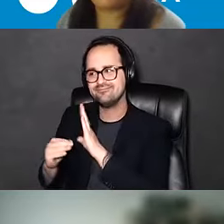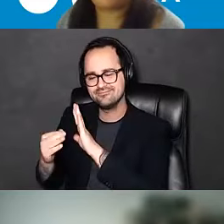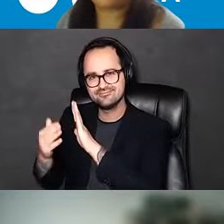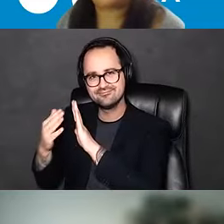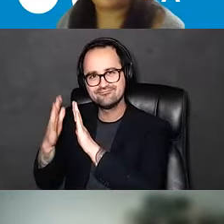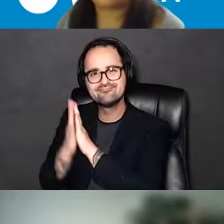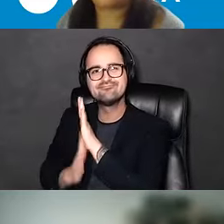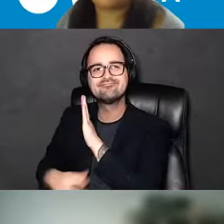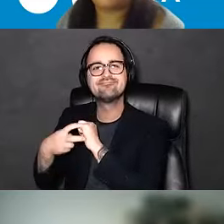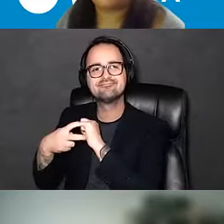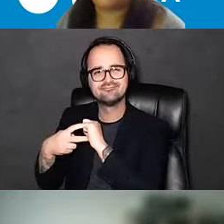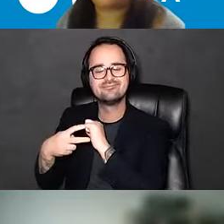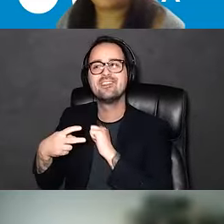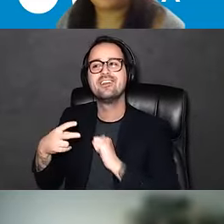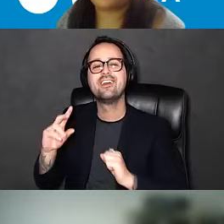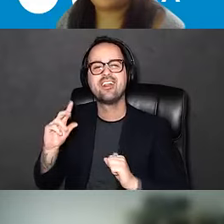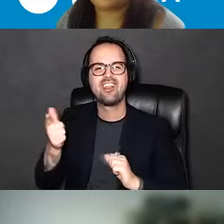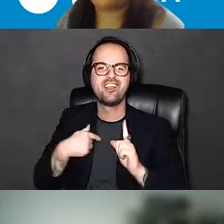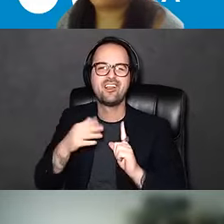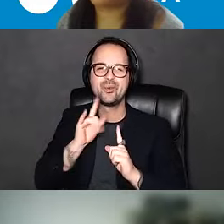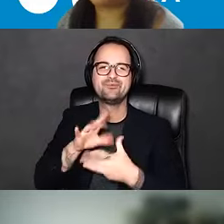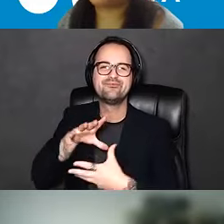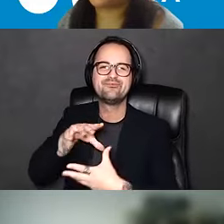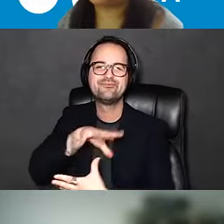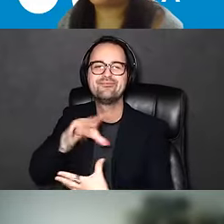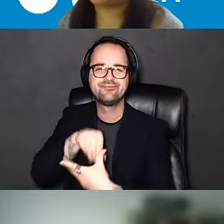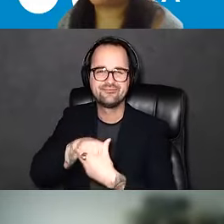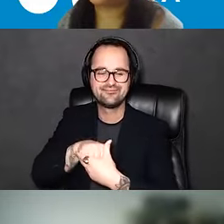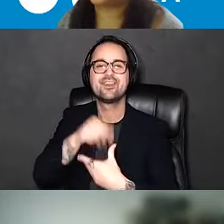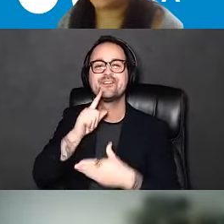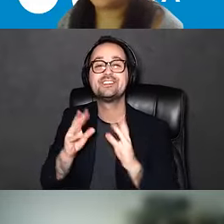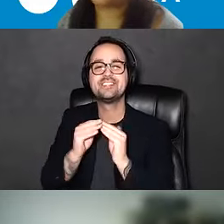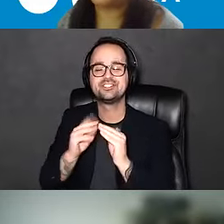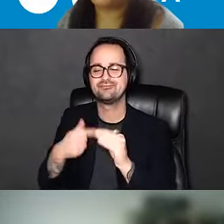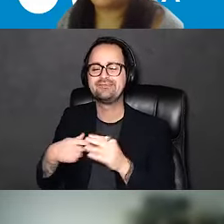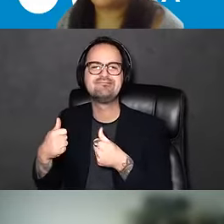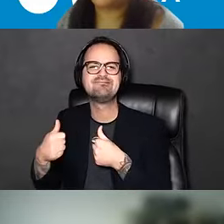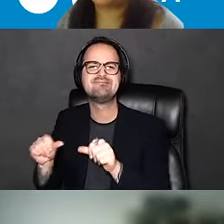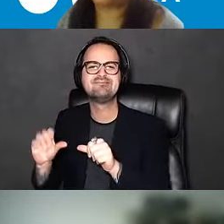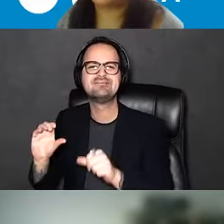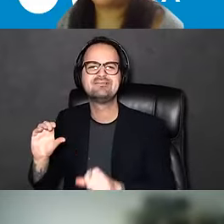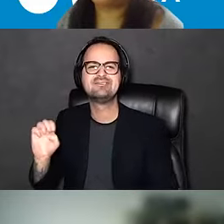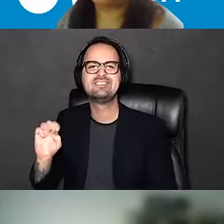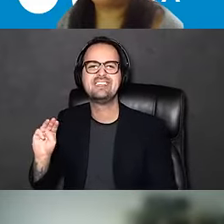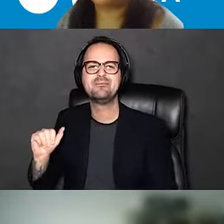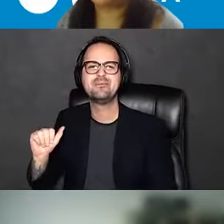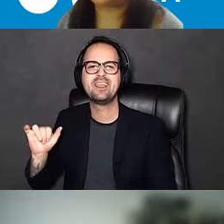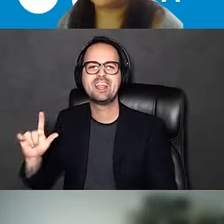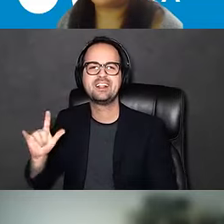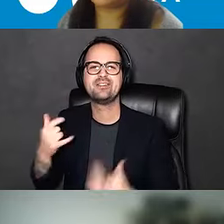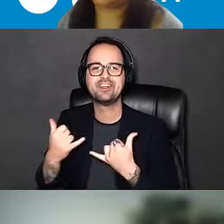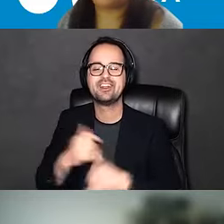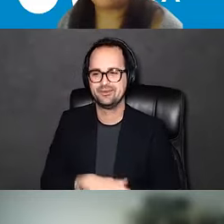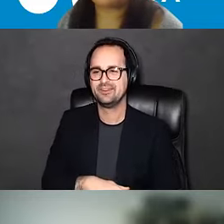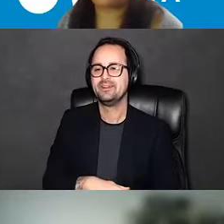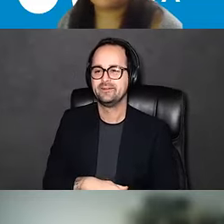will be part of the next session. I will put my email in the chat, and please take it